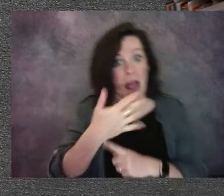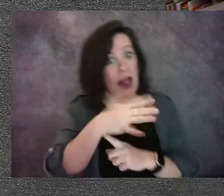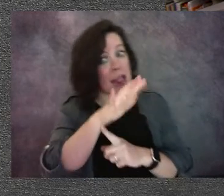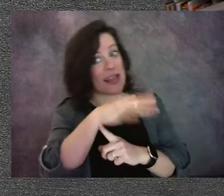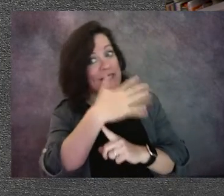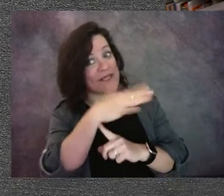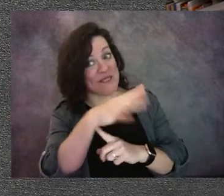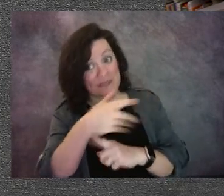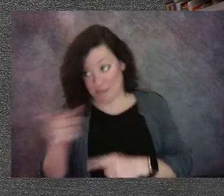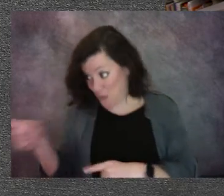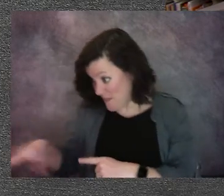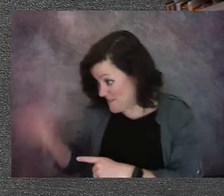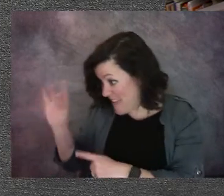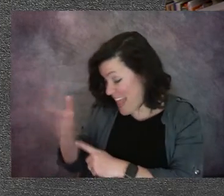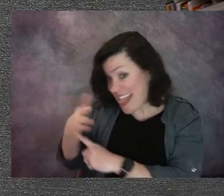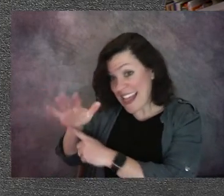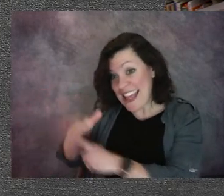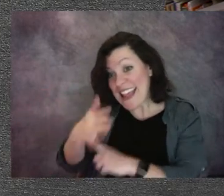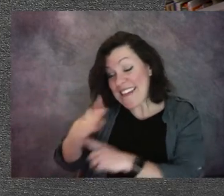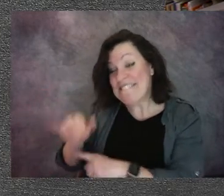Where did you find what's in here?